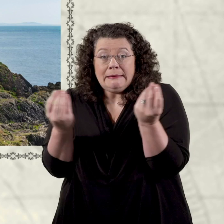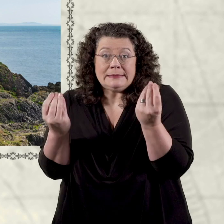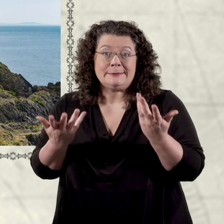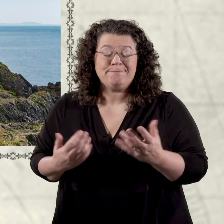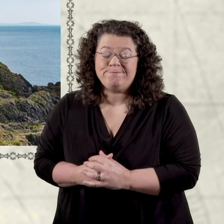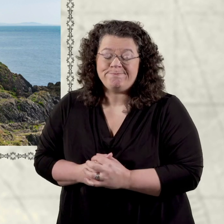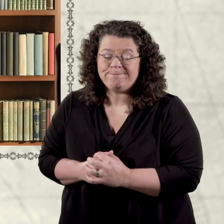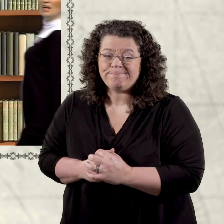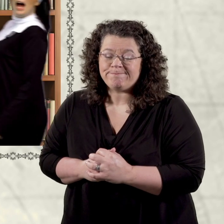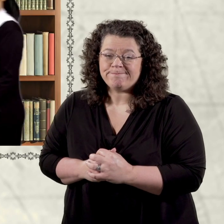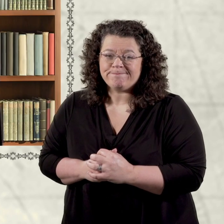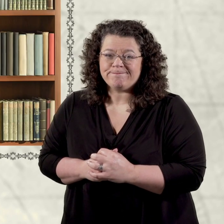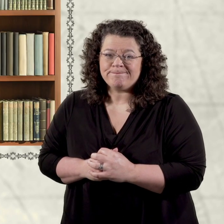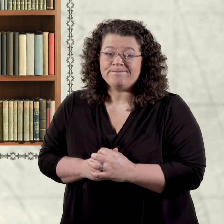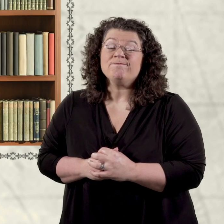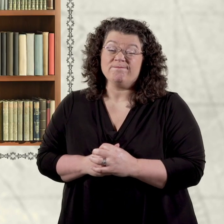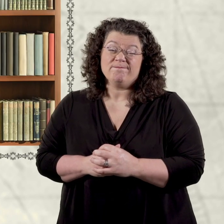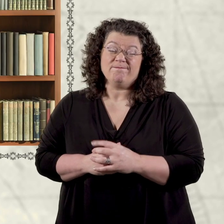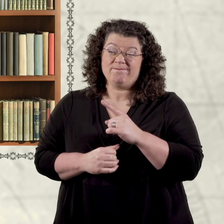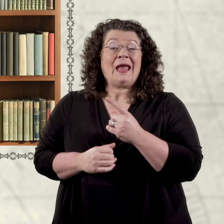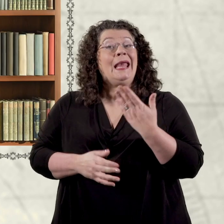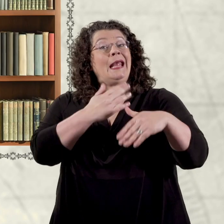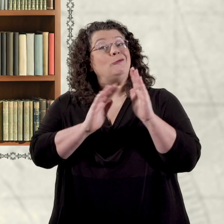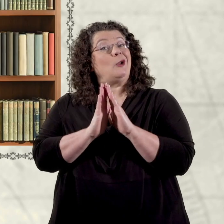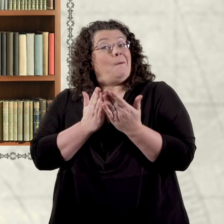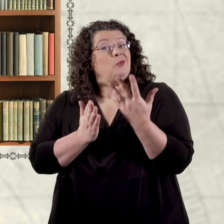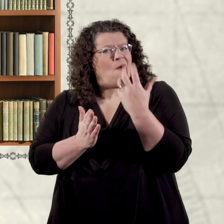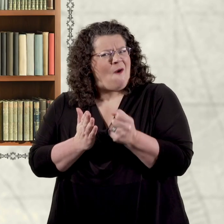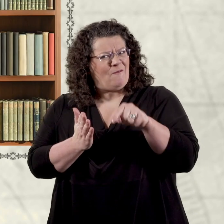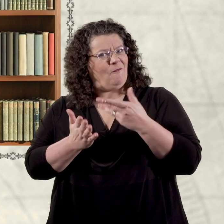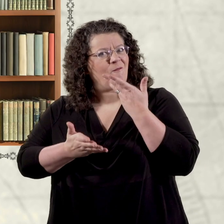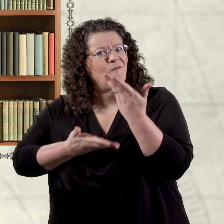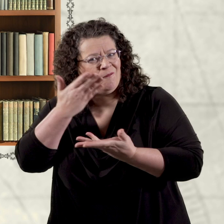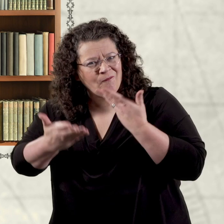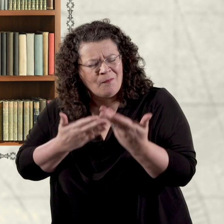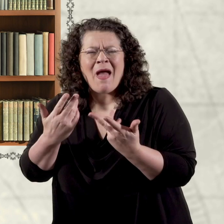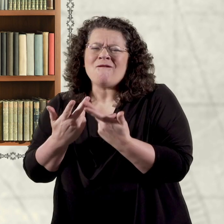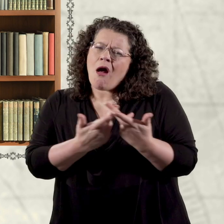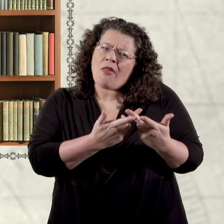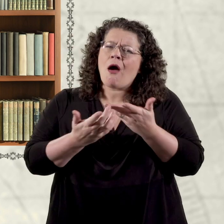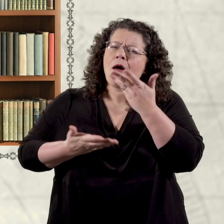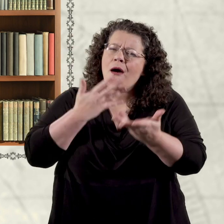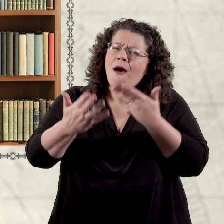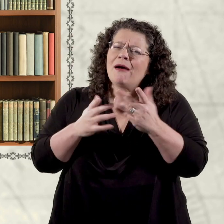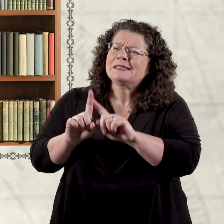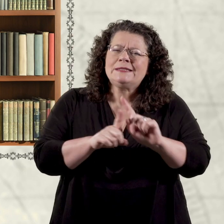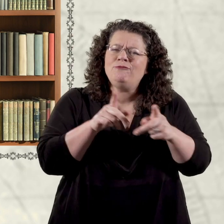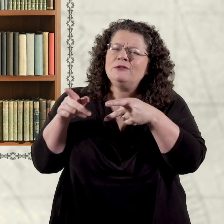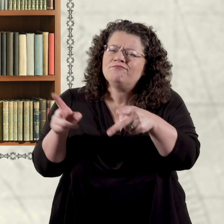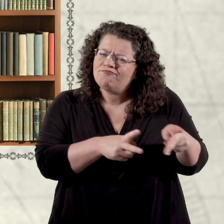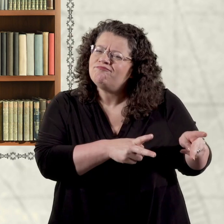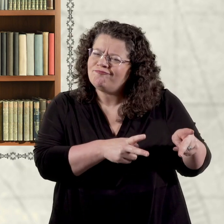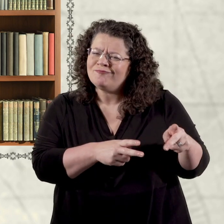best. And that is a version of the story found in the history books, along with other versions.